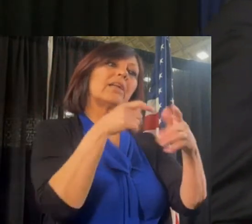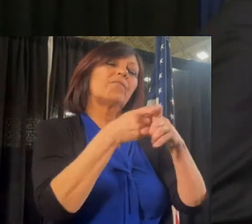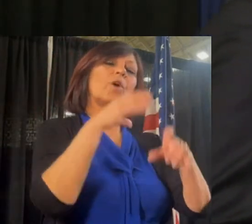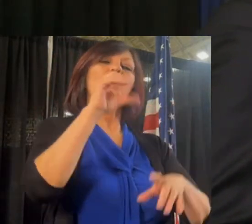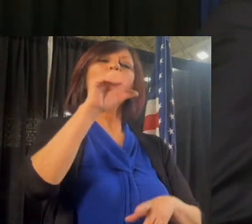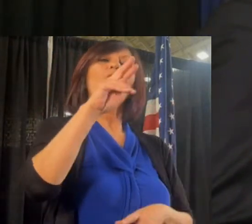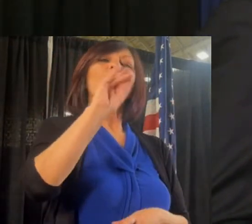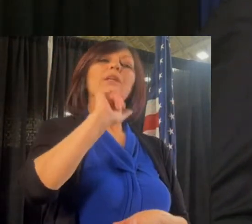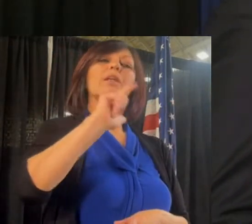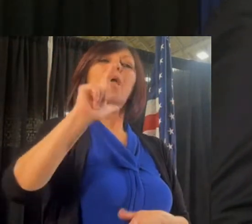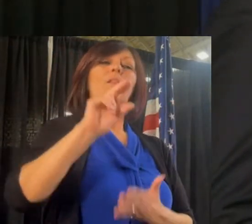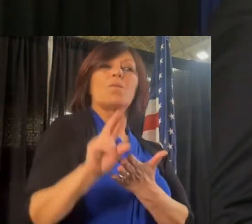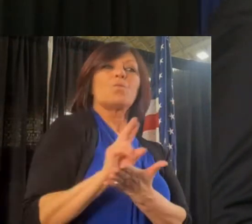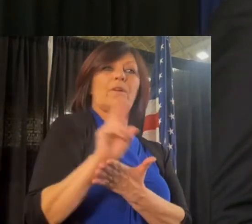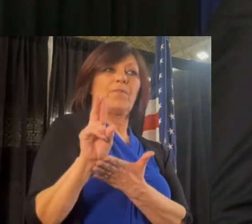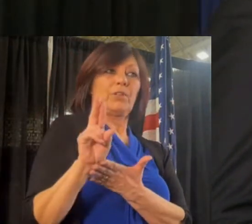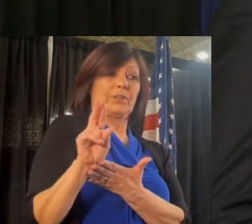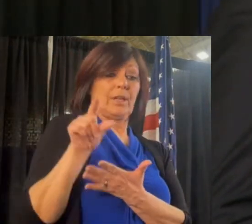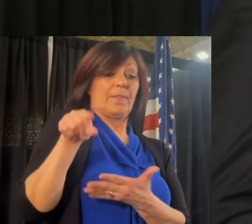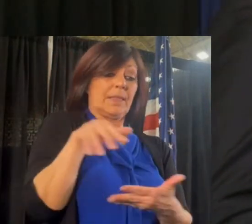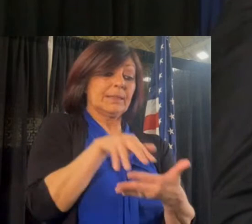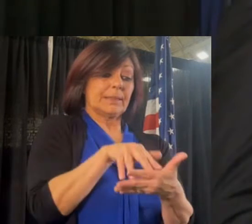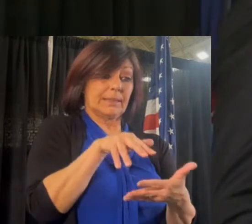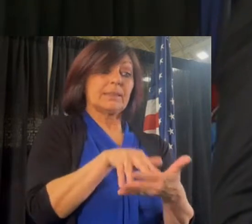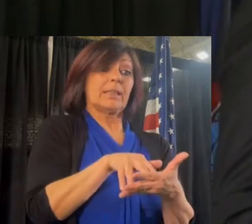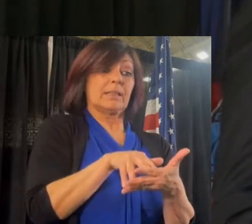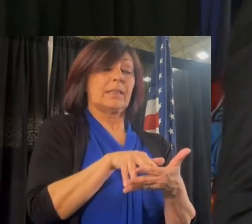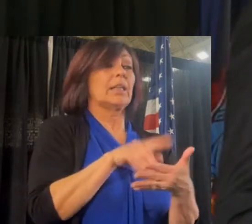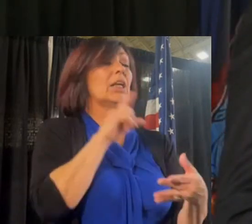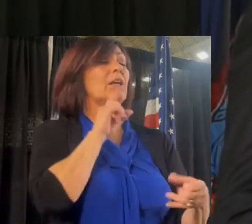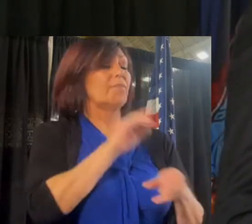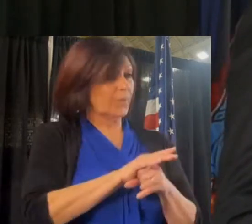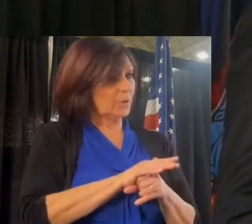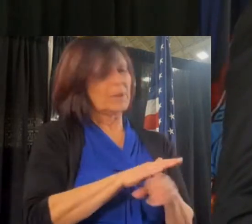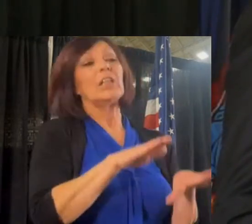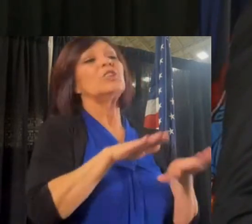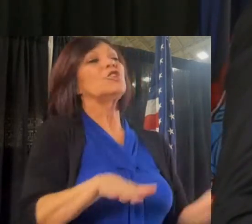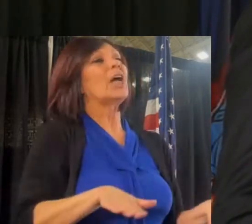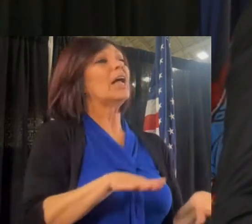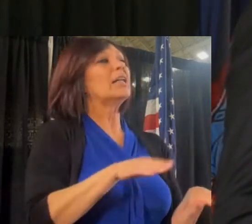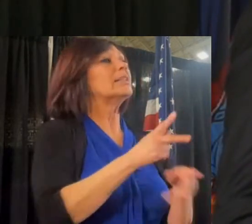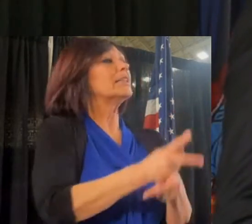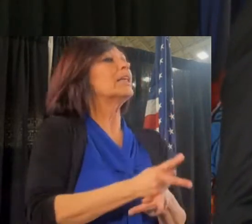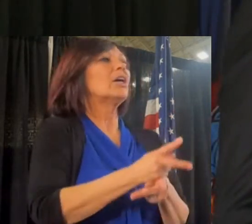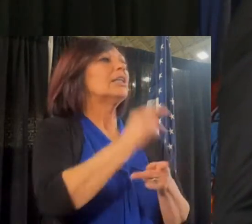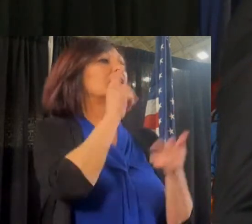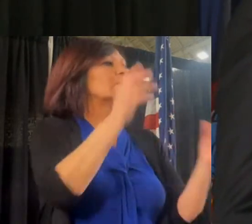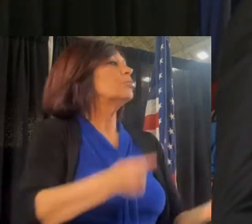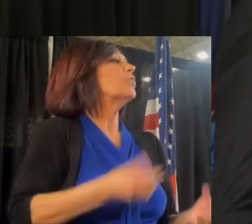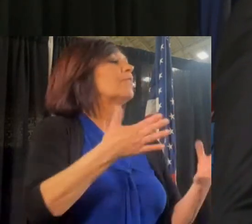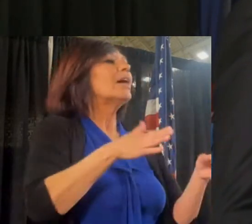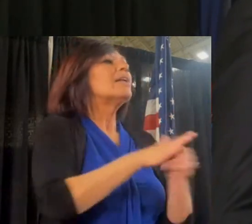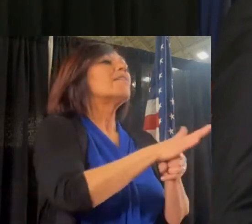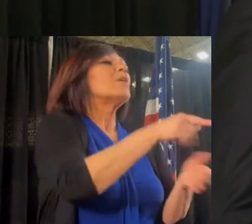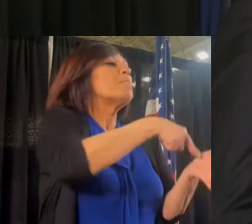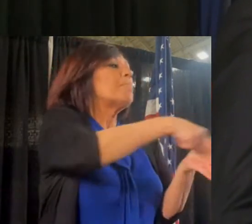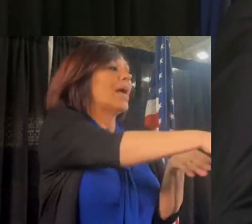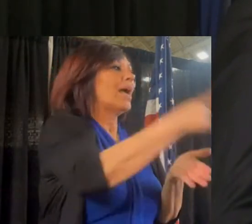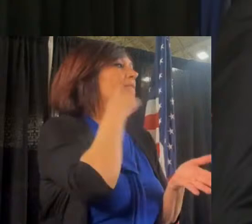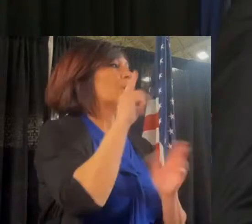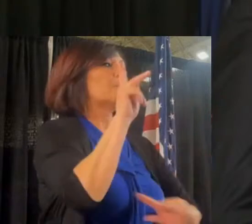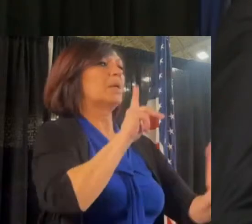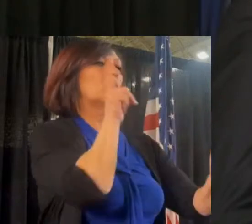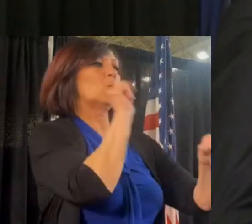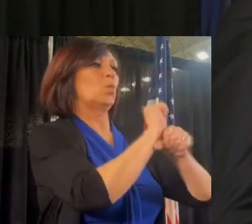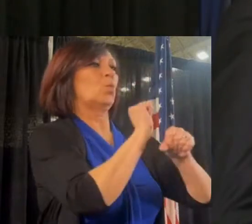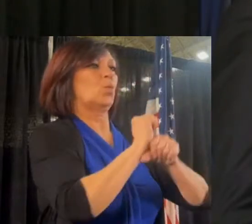University. The study confirmed that childcare does not provide adequate levels of pay for those who